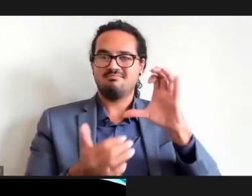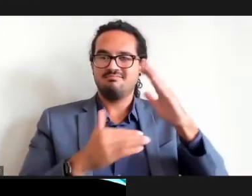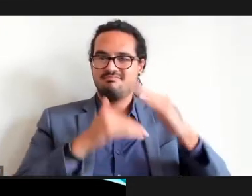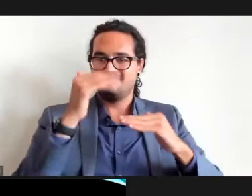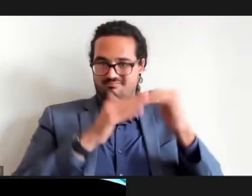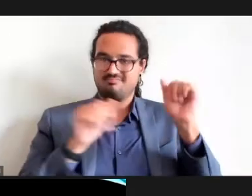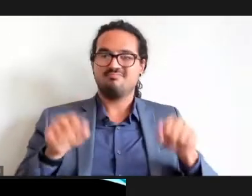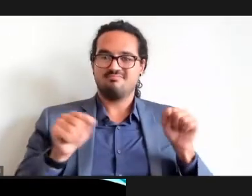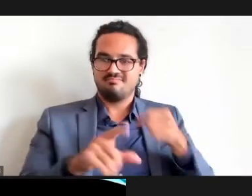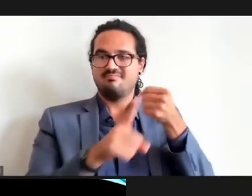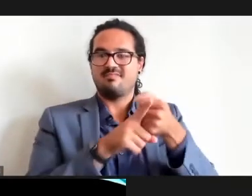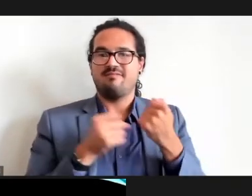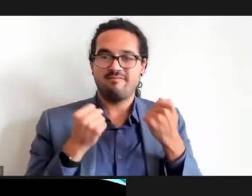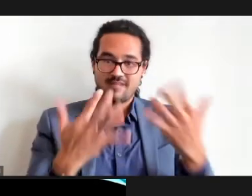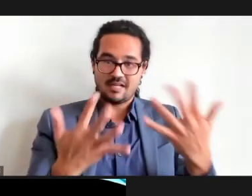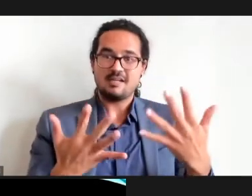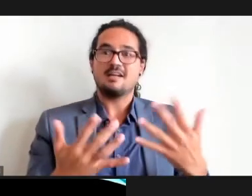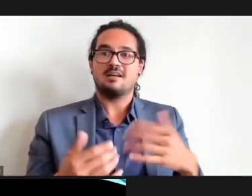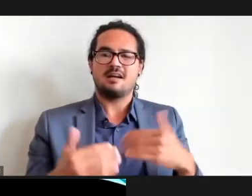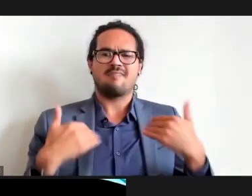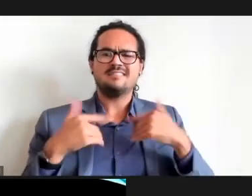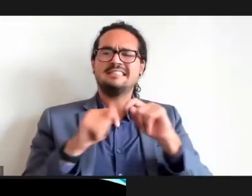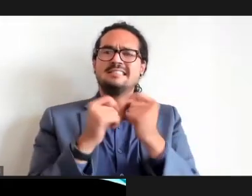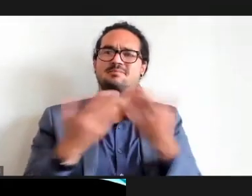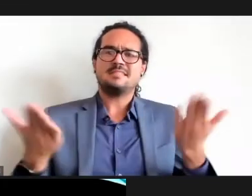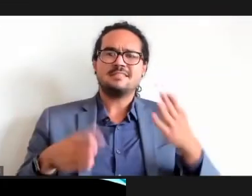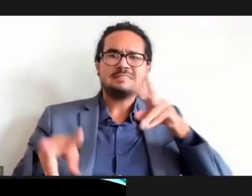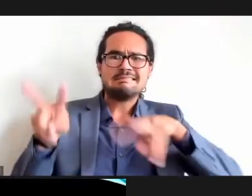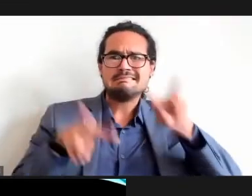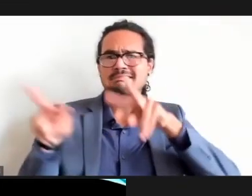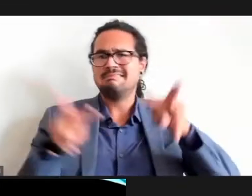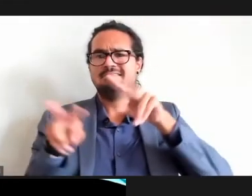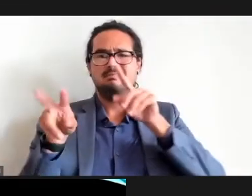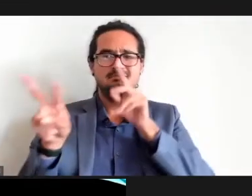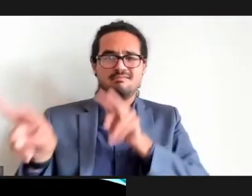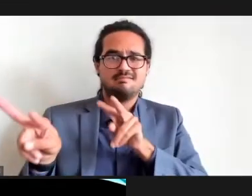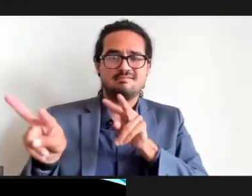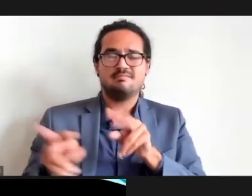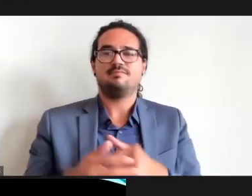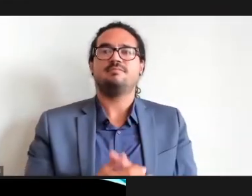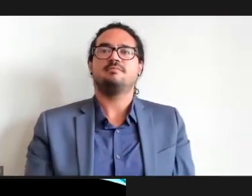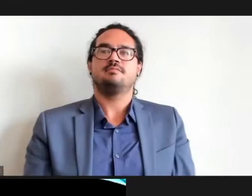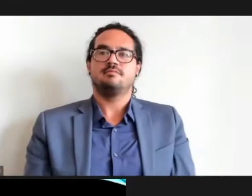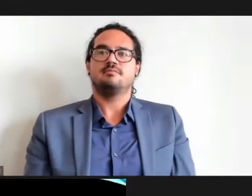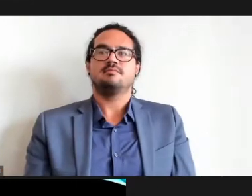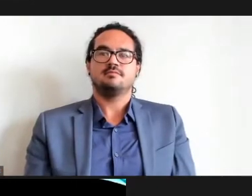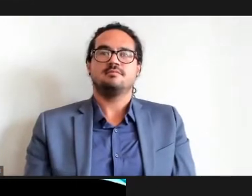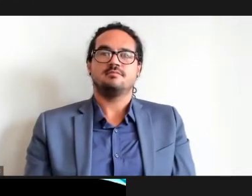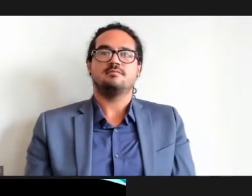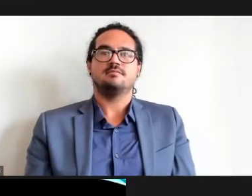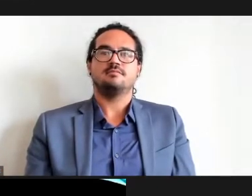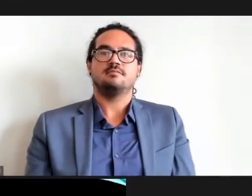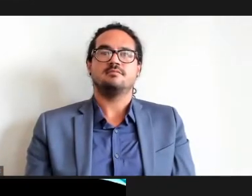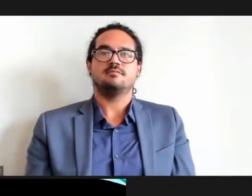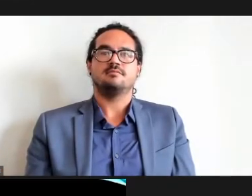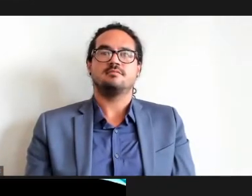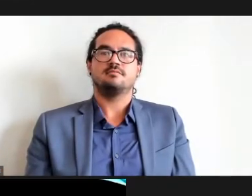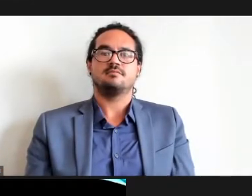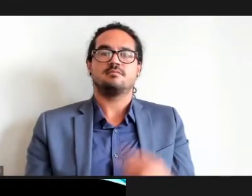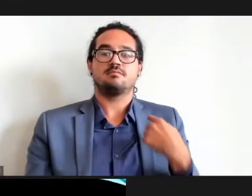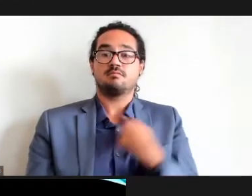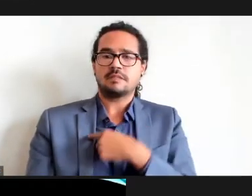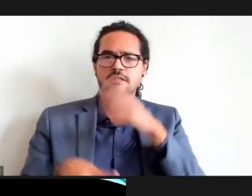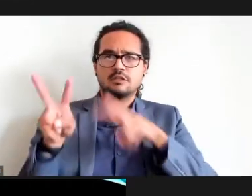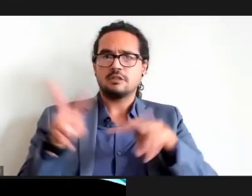those numbers and also looking at ingress and egress in and out of the area so that if we do have to issue evacuation orders, we will